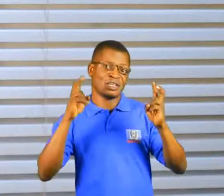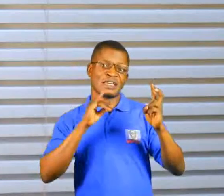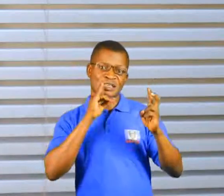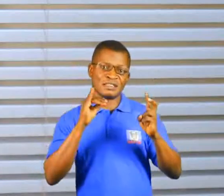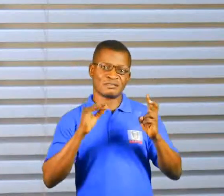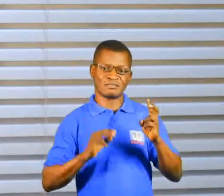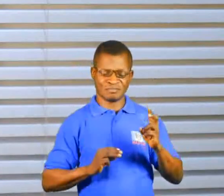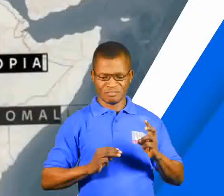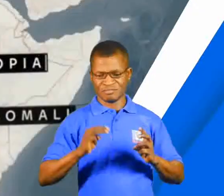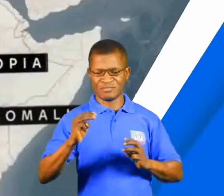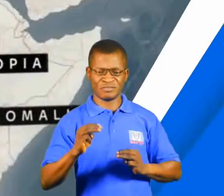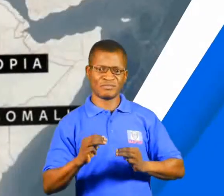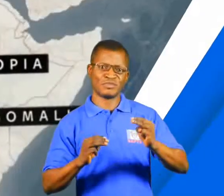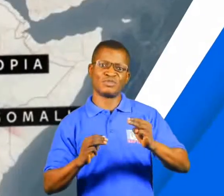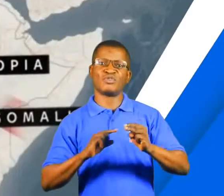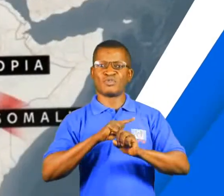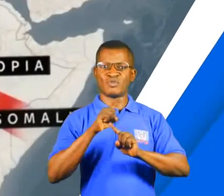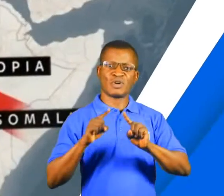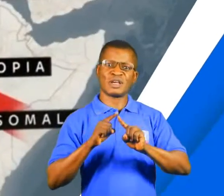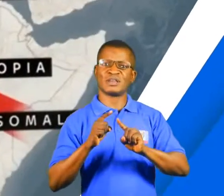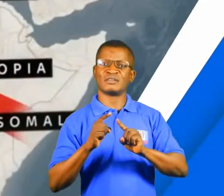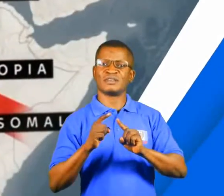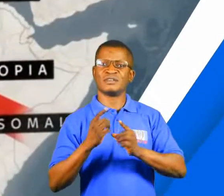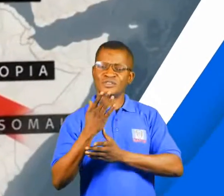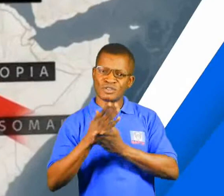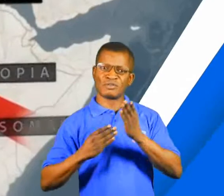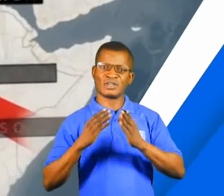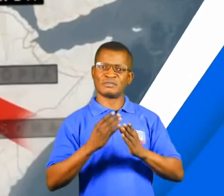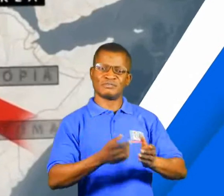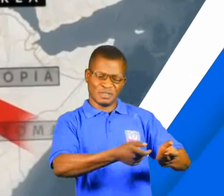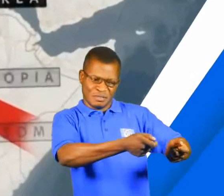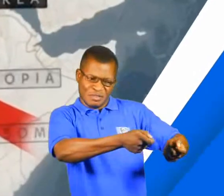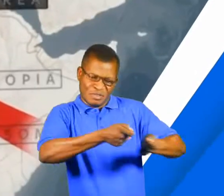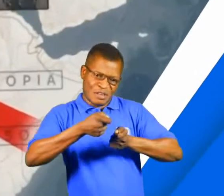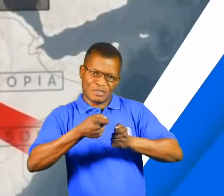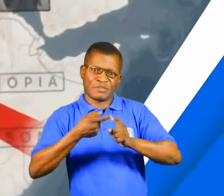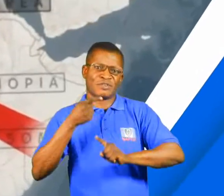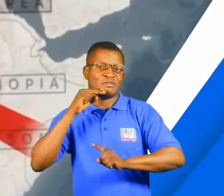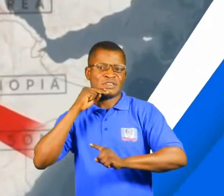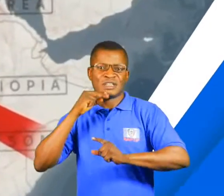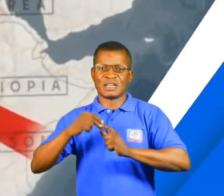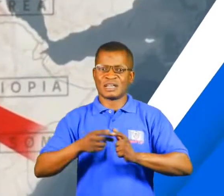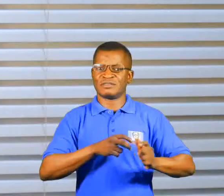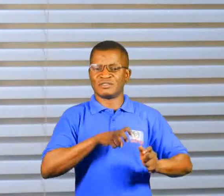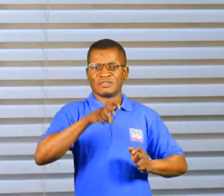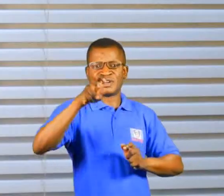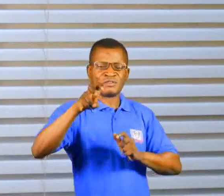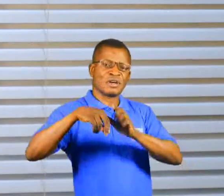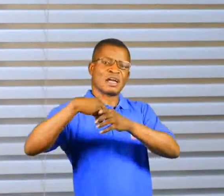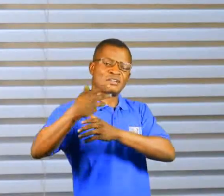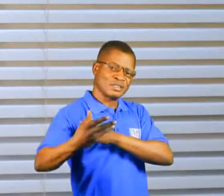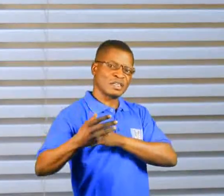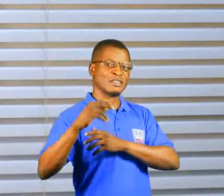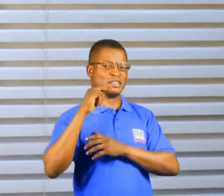Nigeria, within the country. But for external trafficking, when people are recruited from Nigeria and exploited